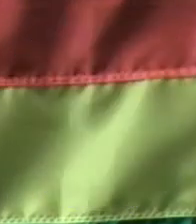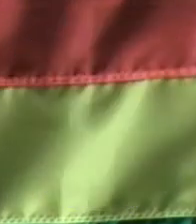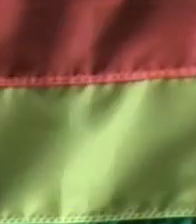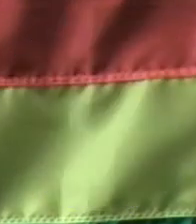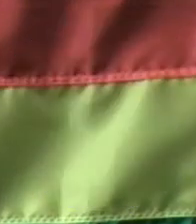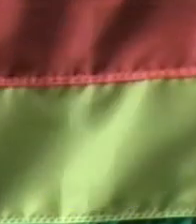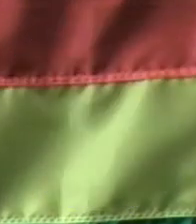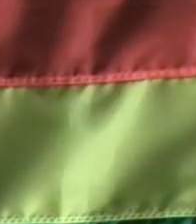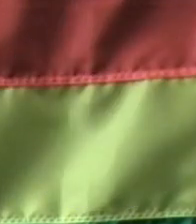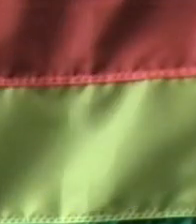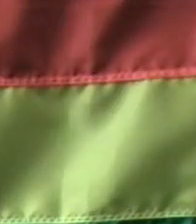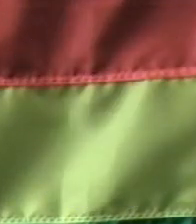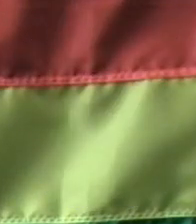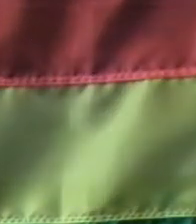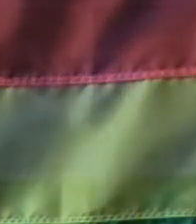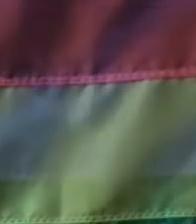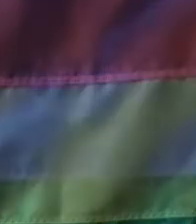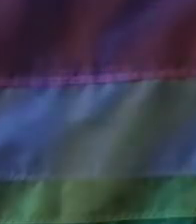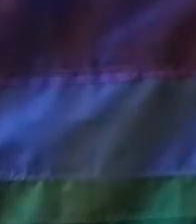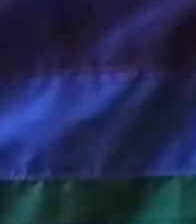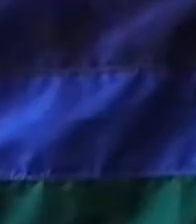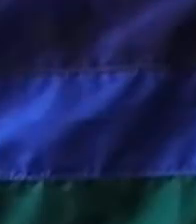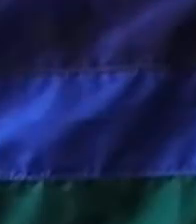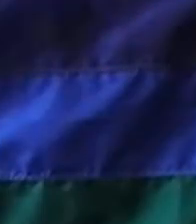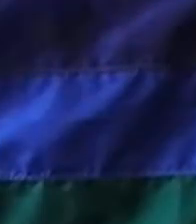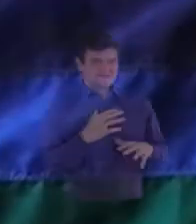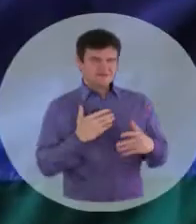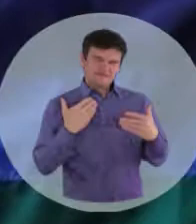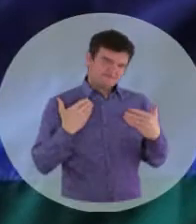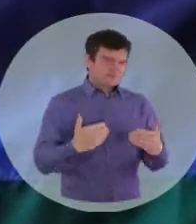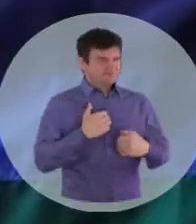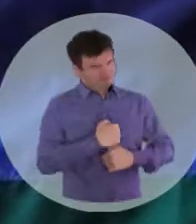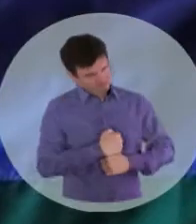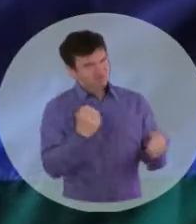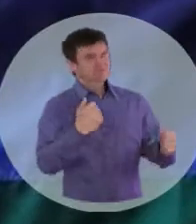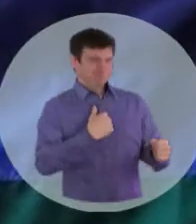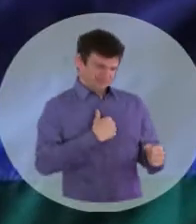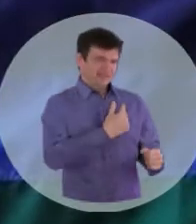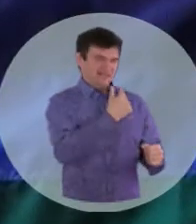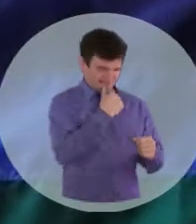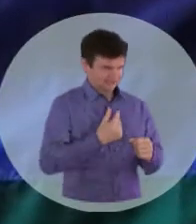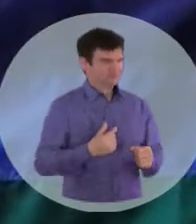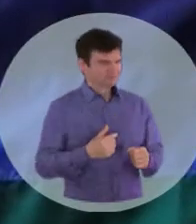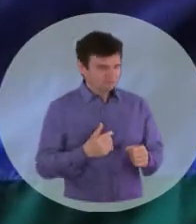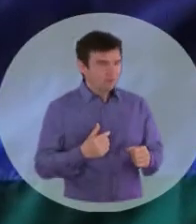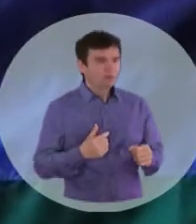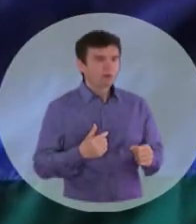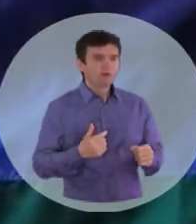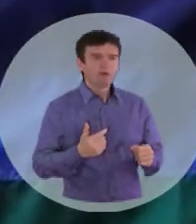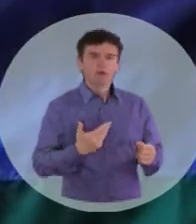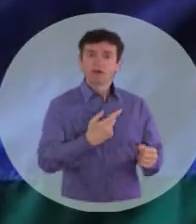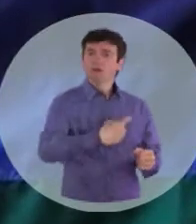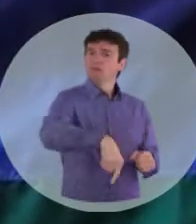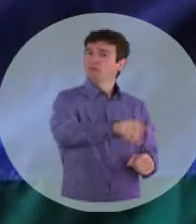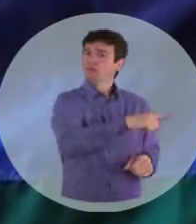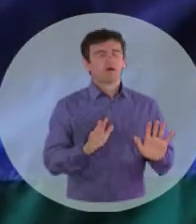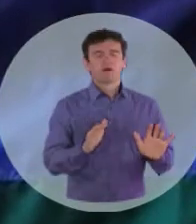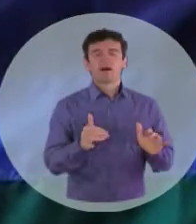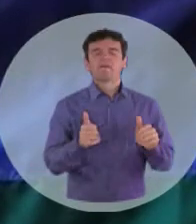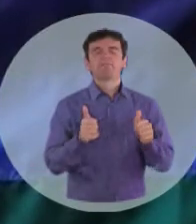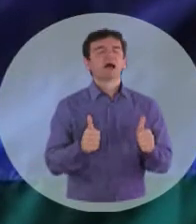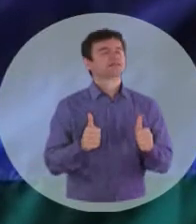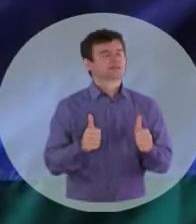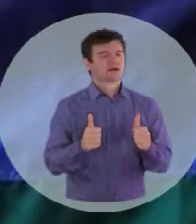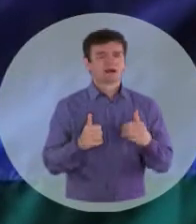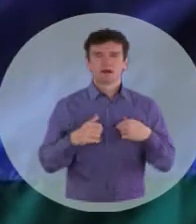So I was lucky in that sense. I think I came out at probably the best time in my life or in my family's